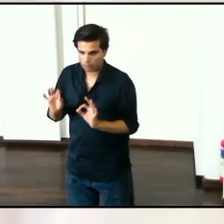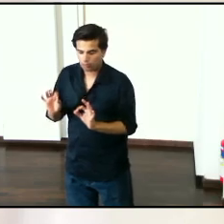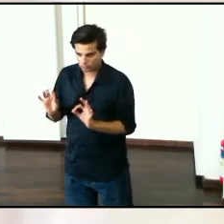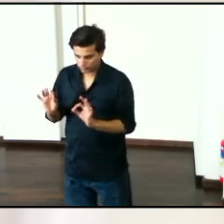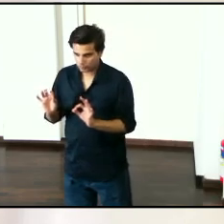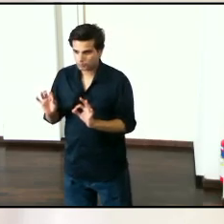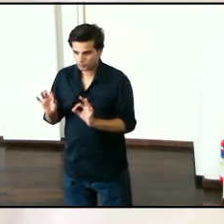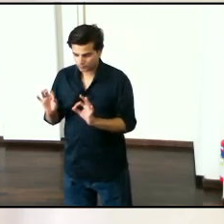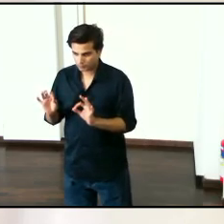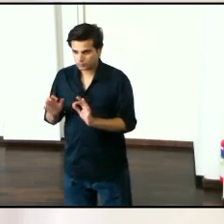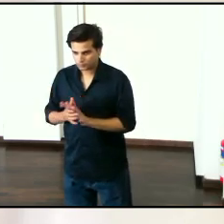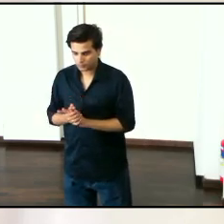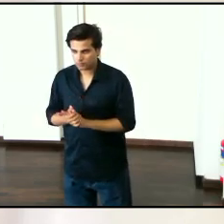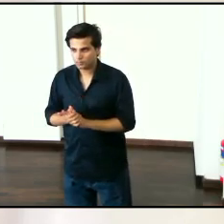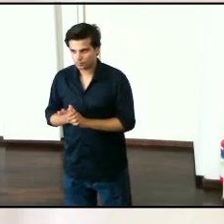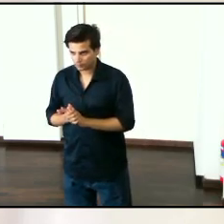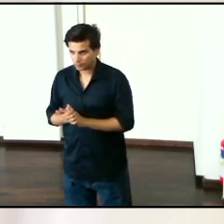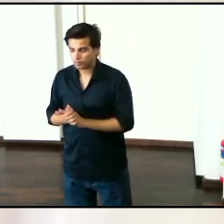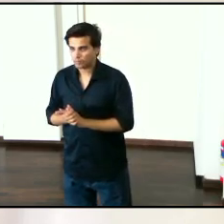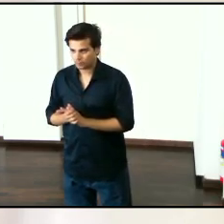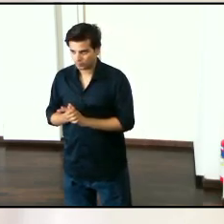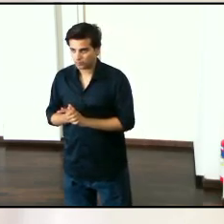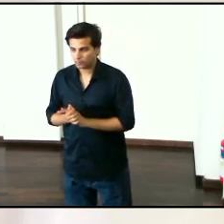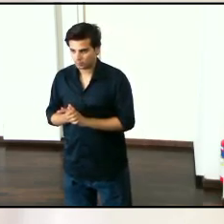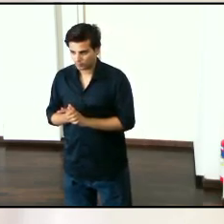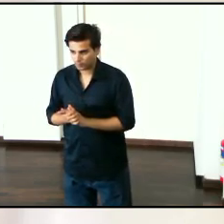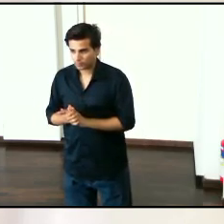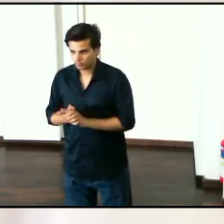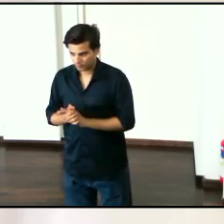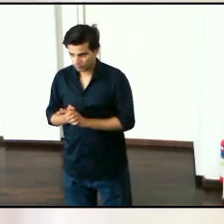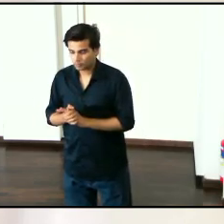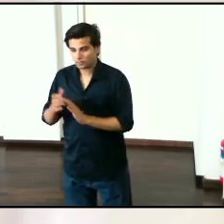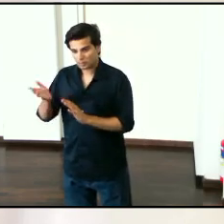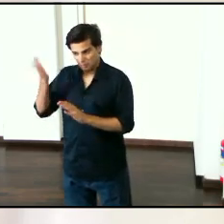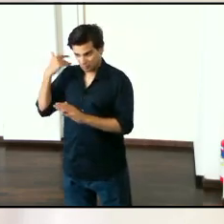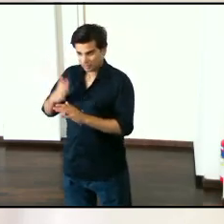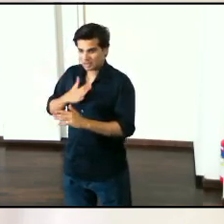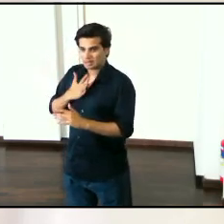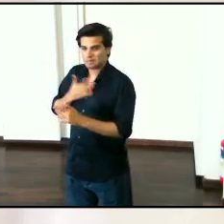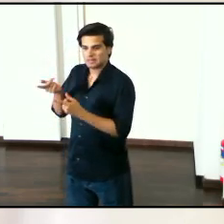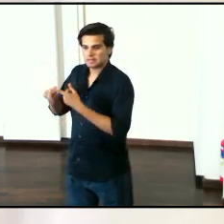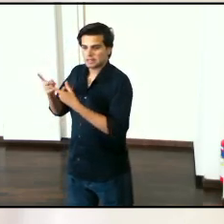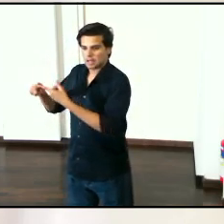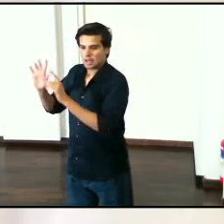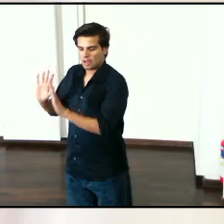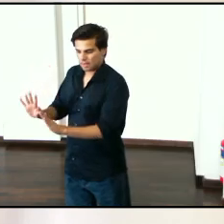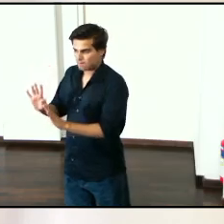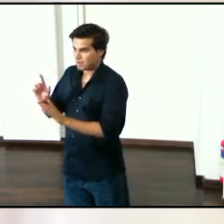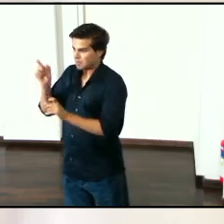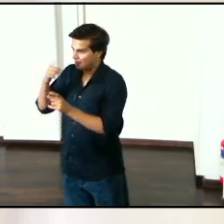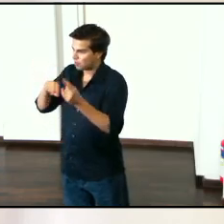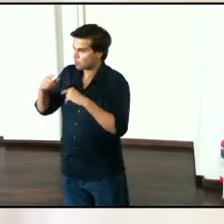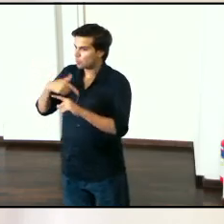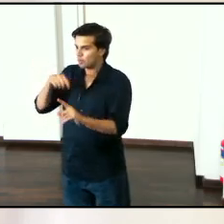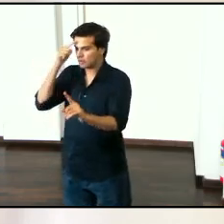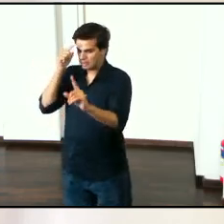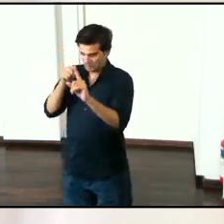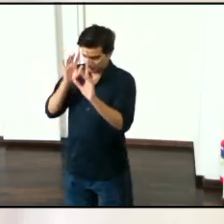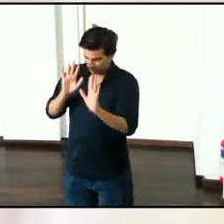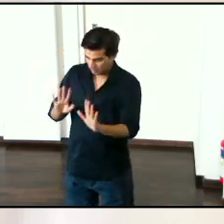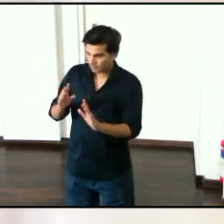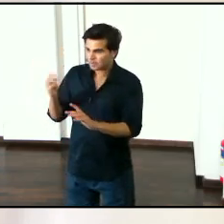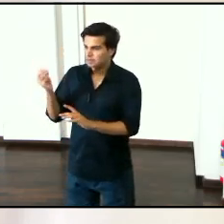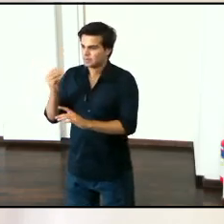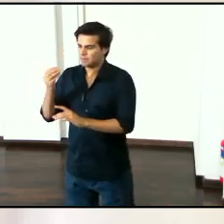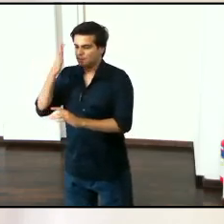Dissent in its manifold forms existed in this country, and at least those of us who are grey-haired here certainly